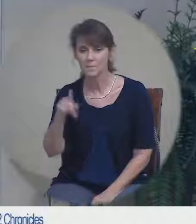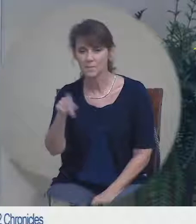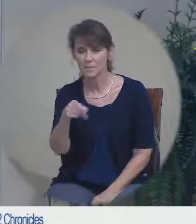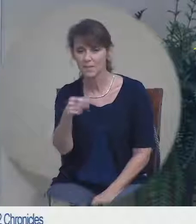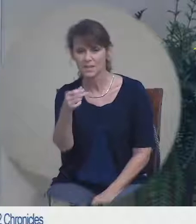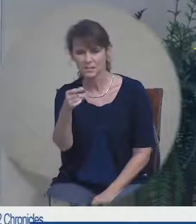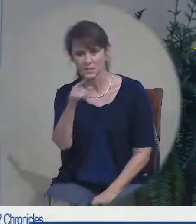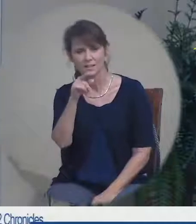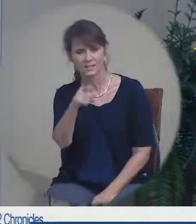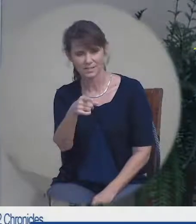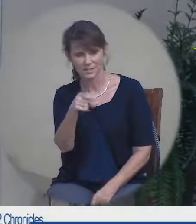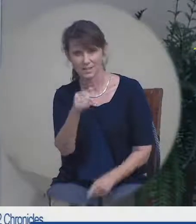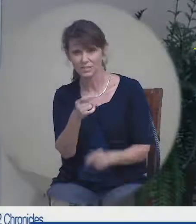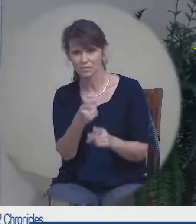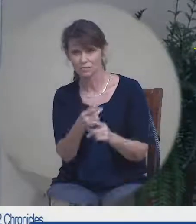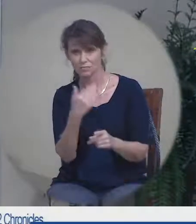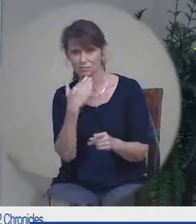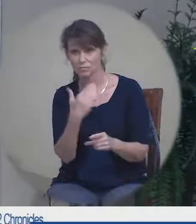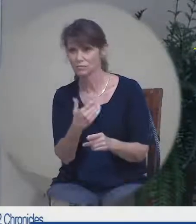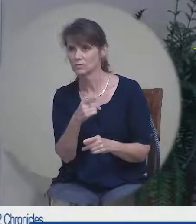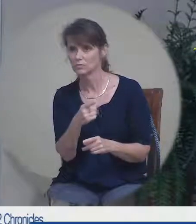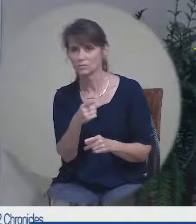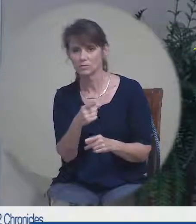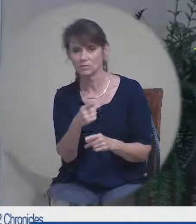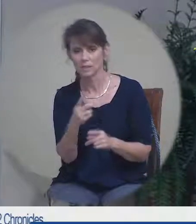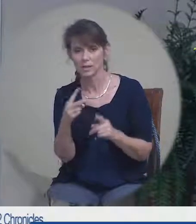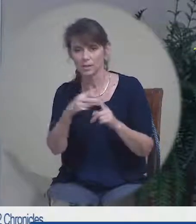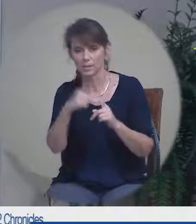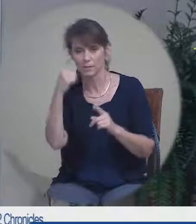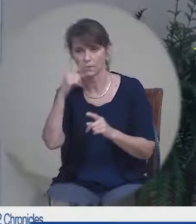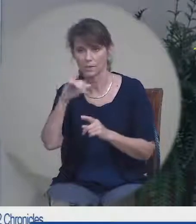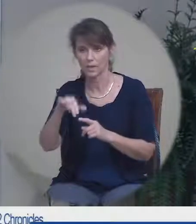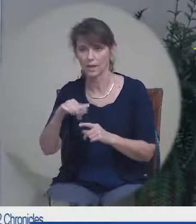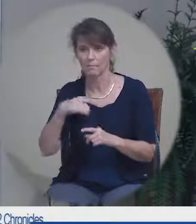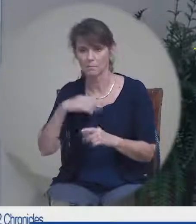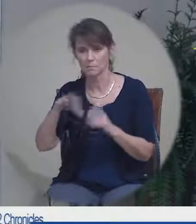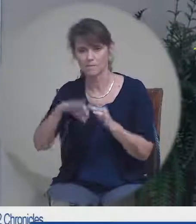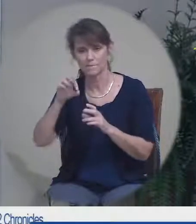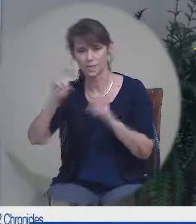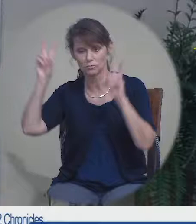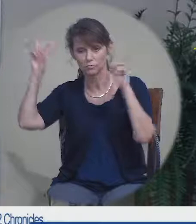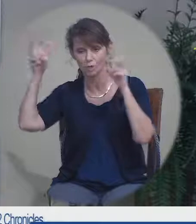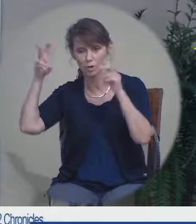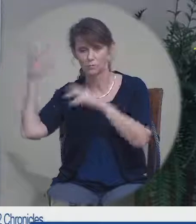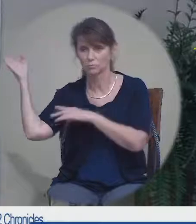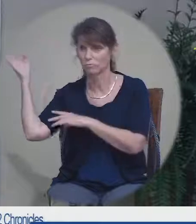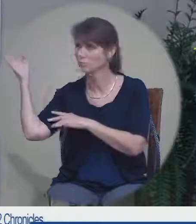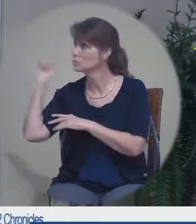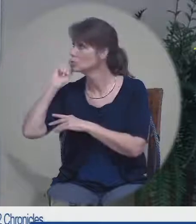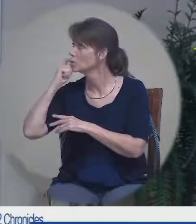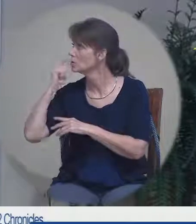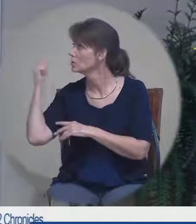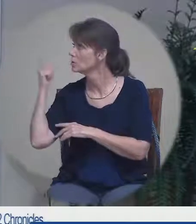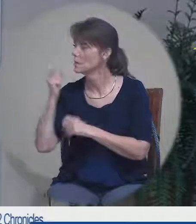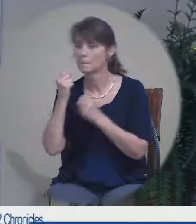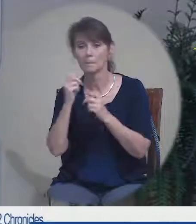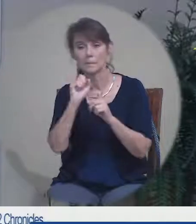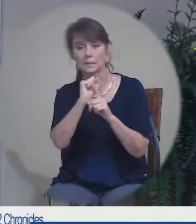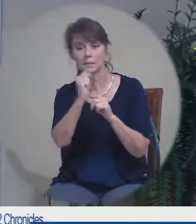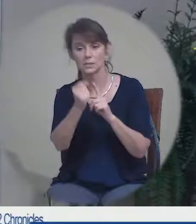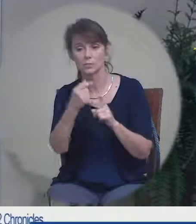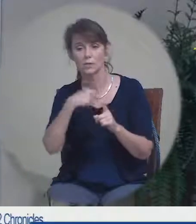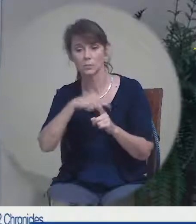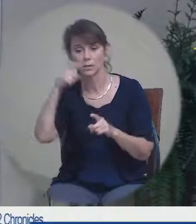on Matt's there in just a moment. It says, I run across this quote that I think is kind of neat. It says, there are many situations in which